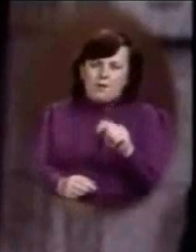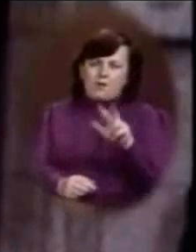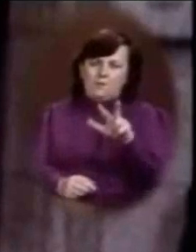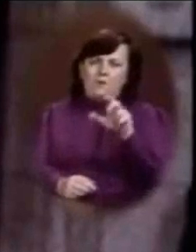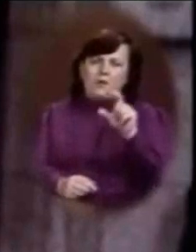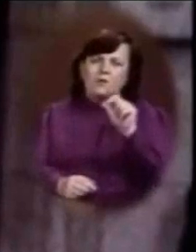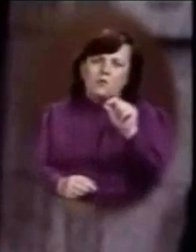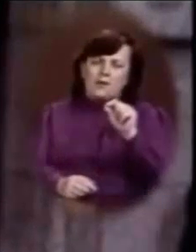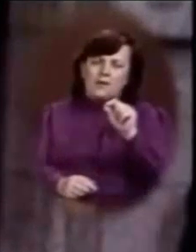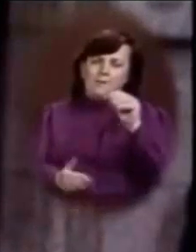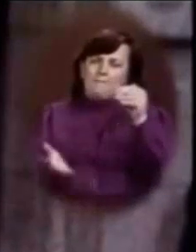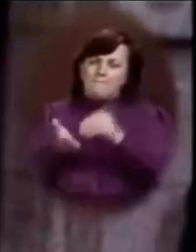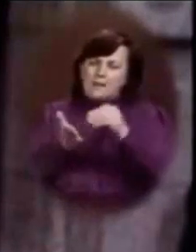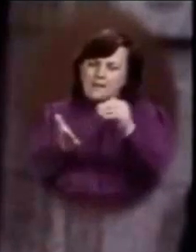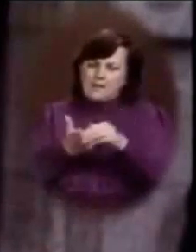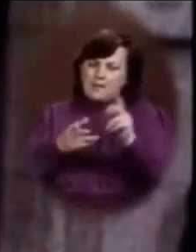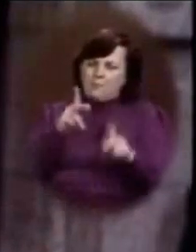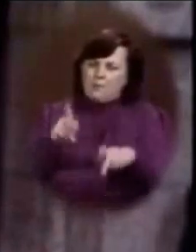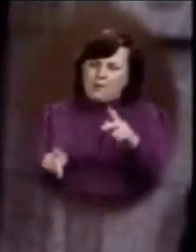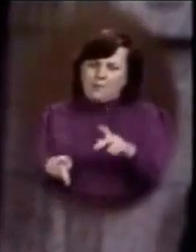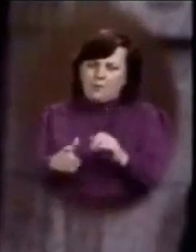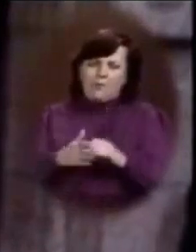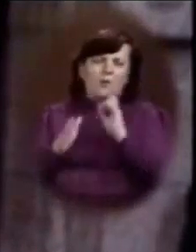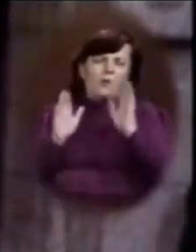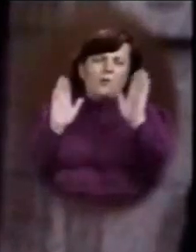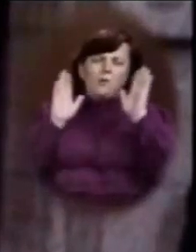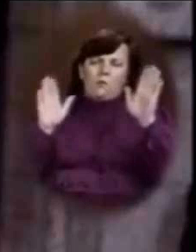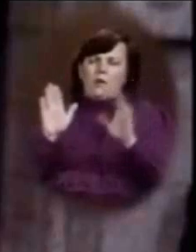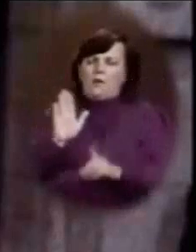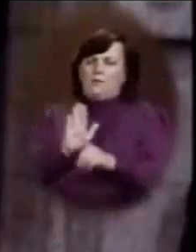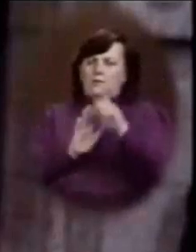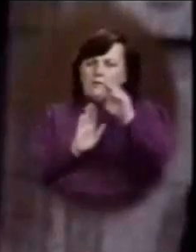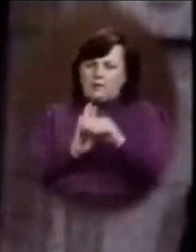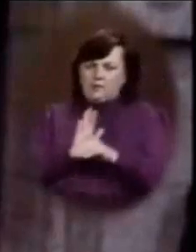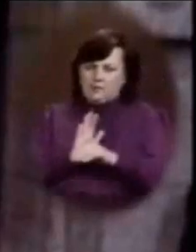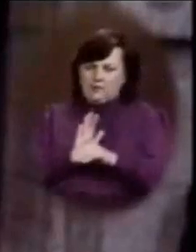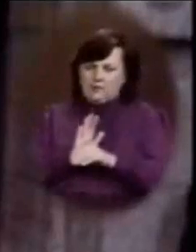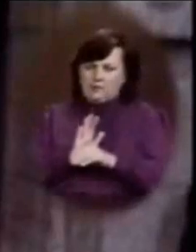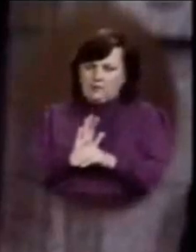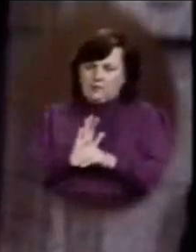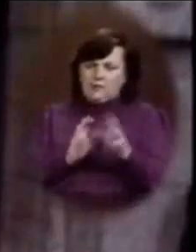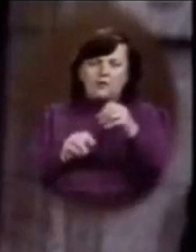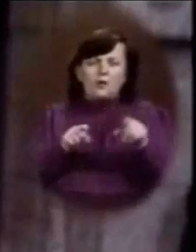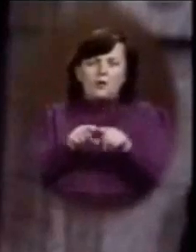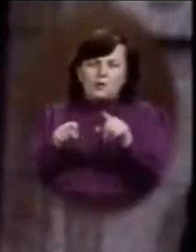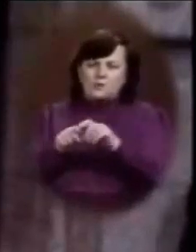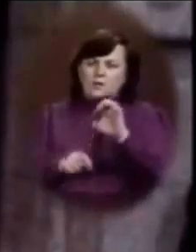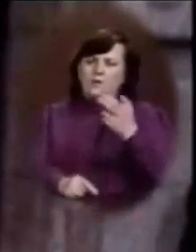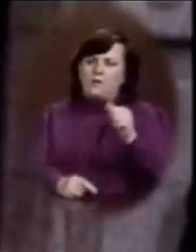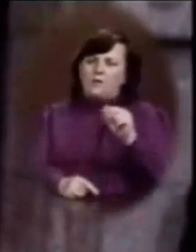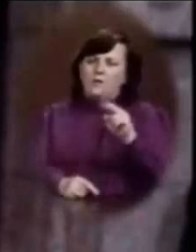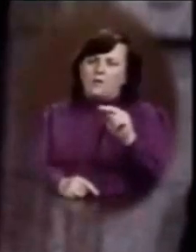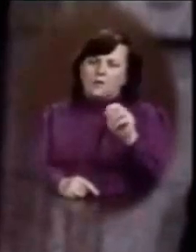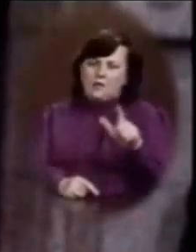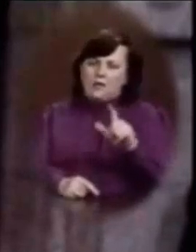people. What a dramatic development that's going to be. To add to it, the Channel Tunnel will give Britain,